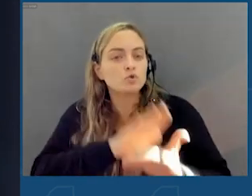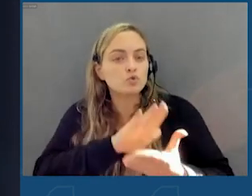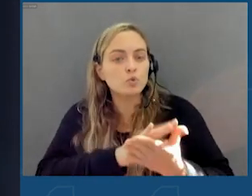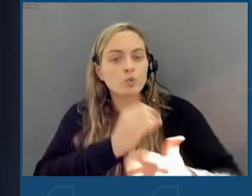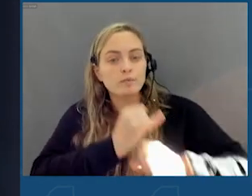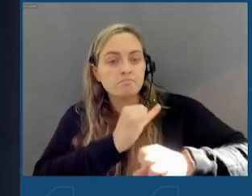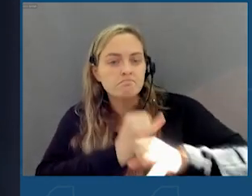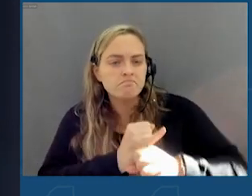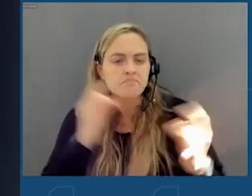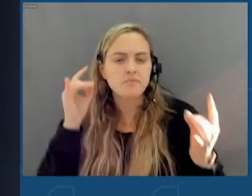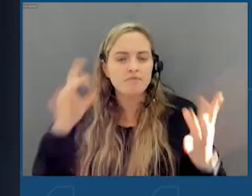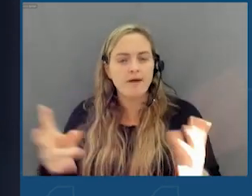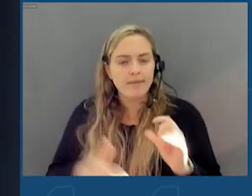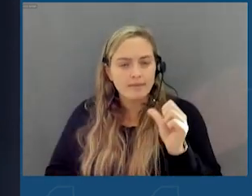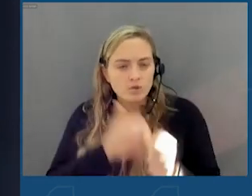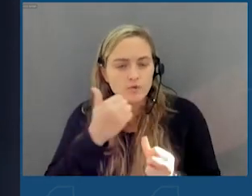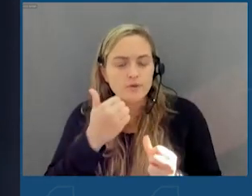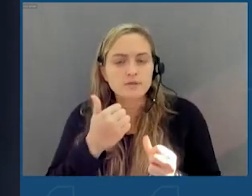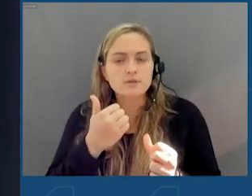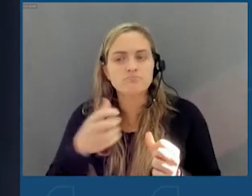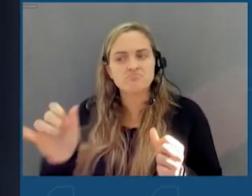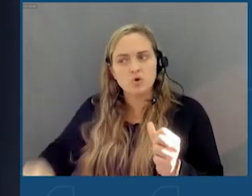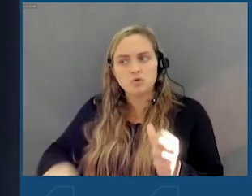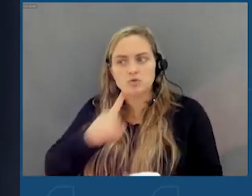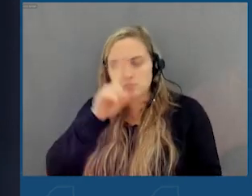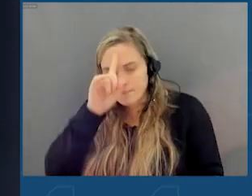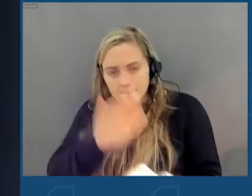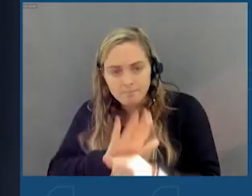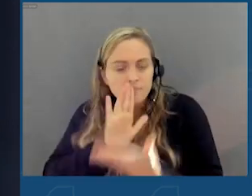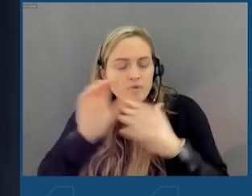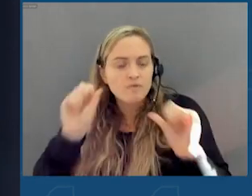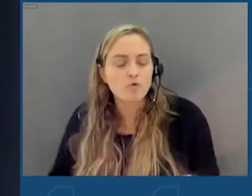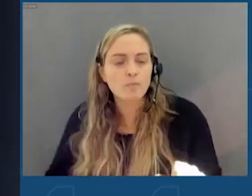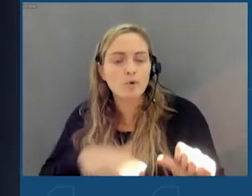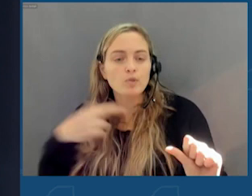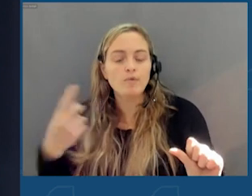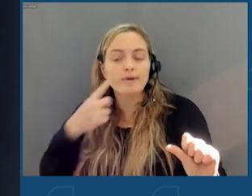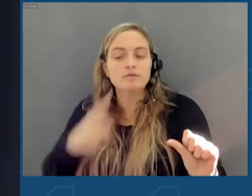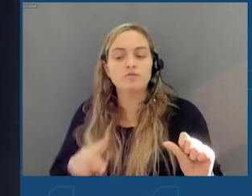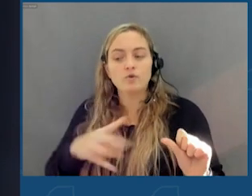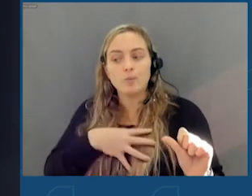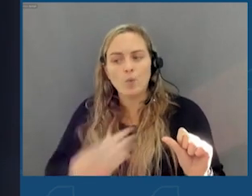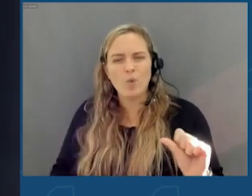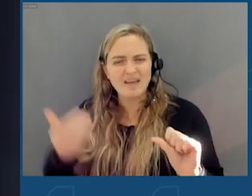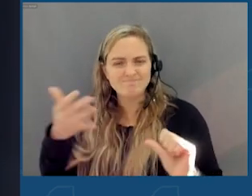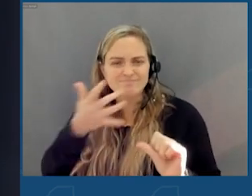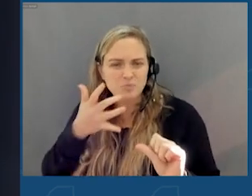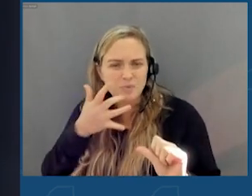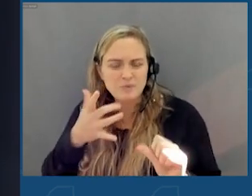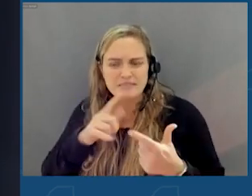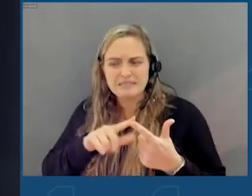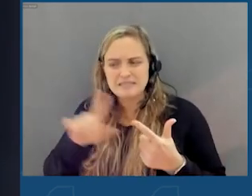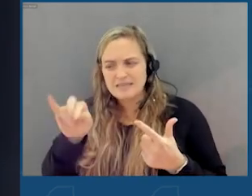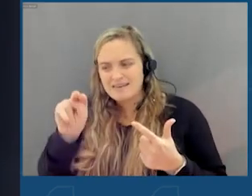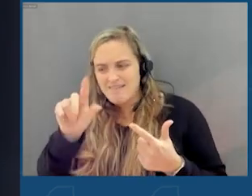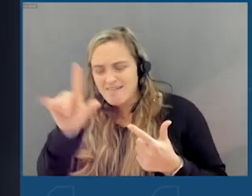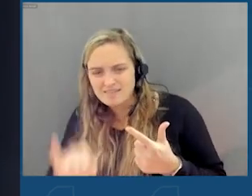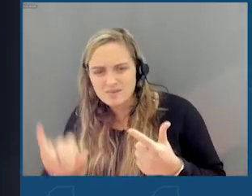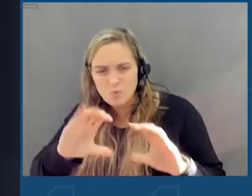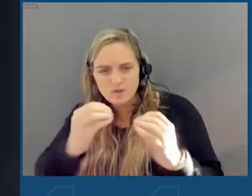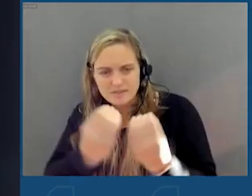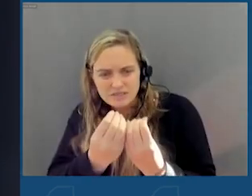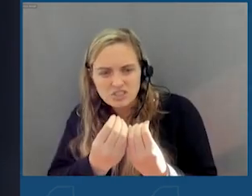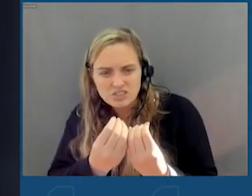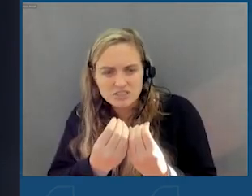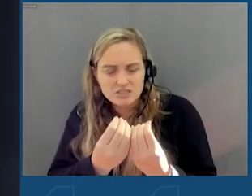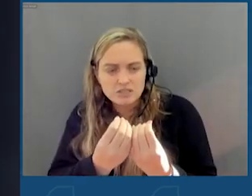threats, as well as credible threats by white supremacists and Nazi organizations. We're providing an